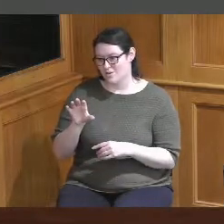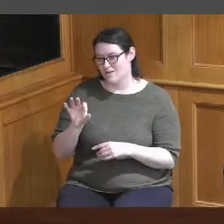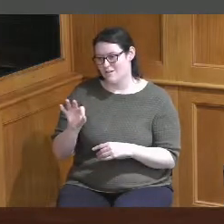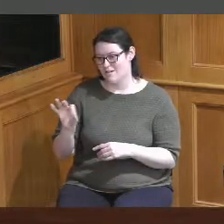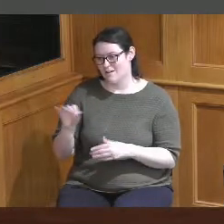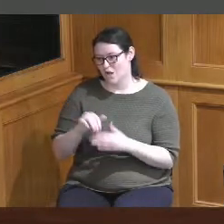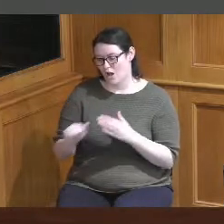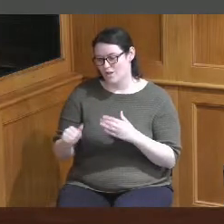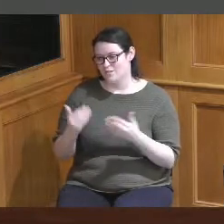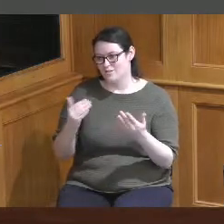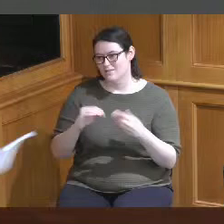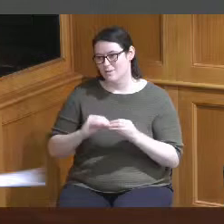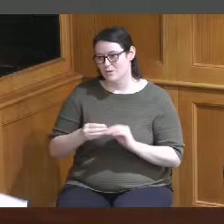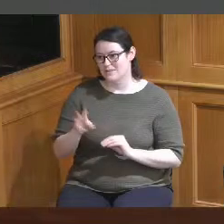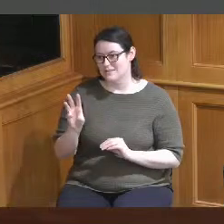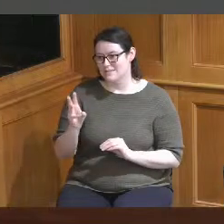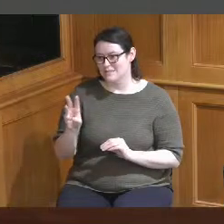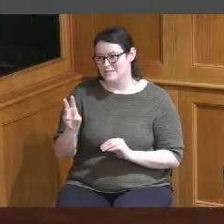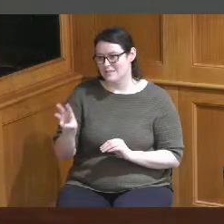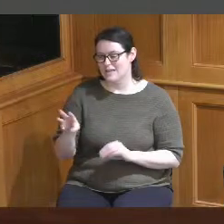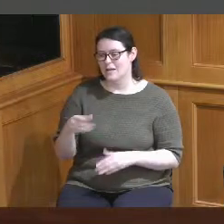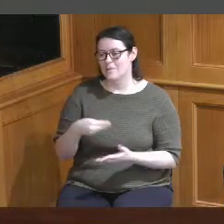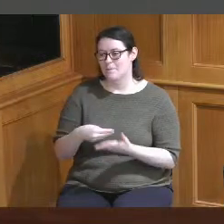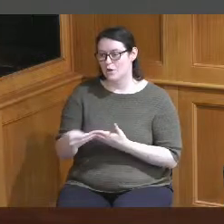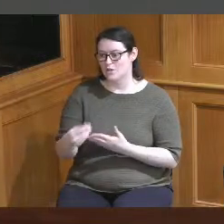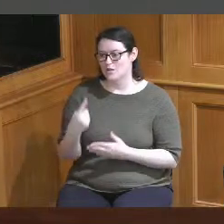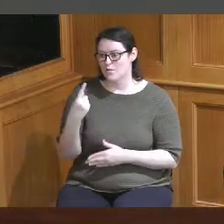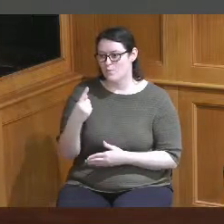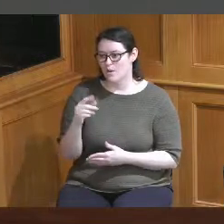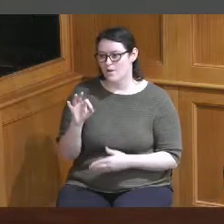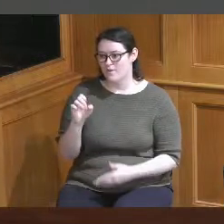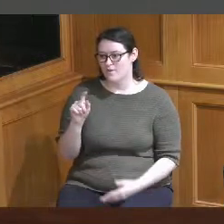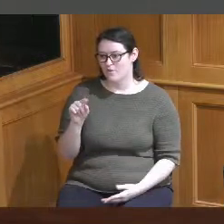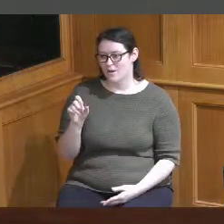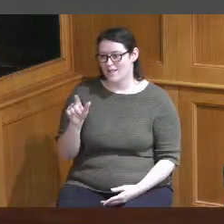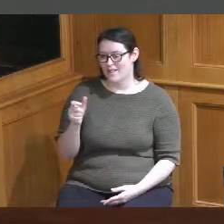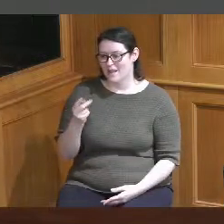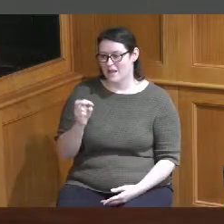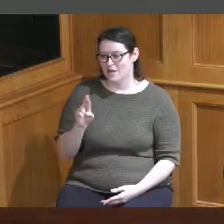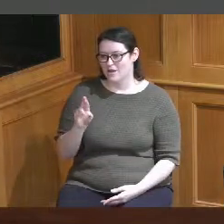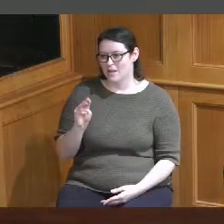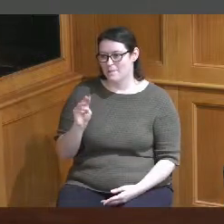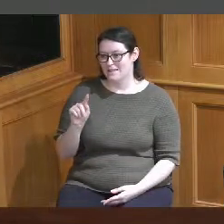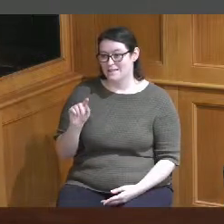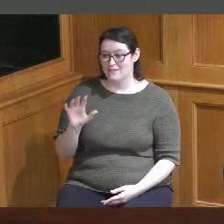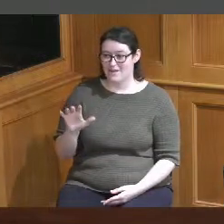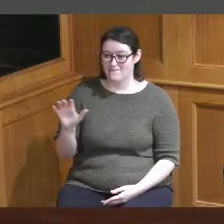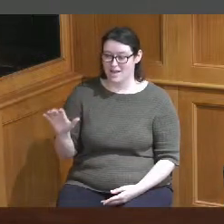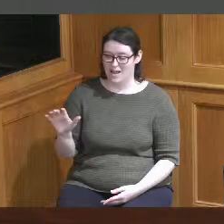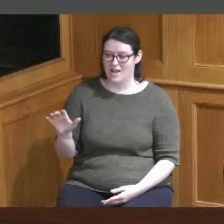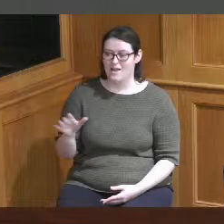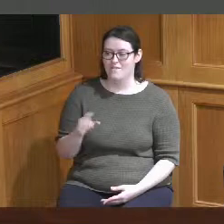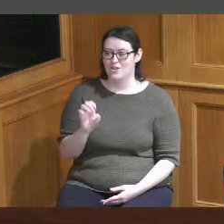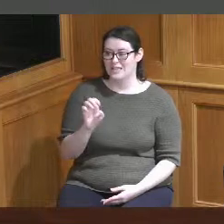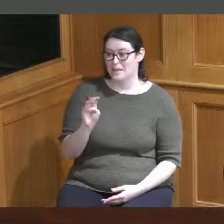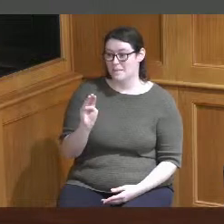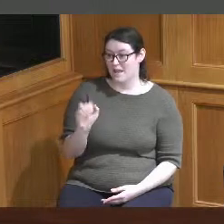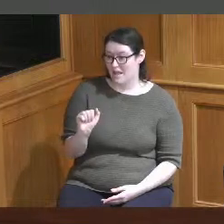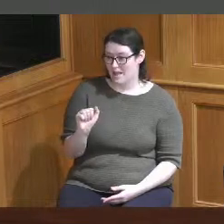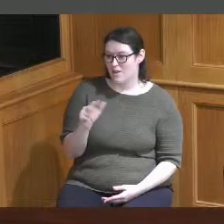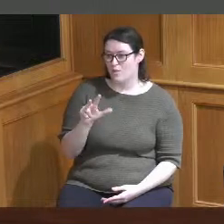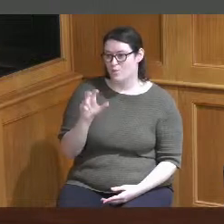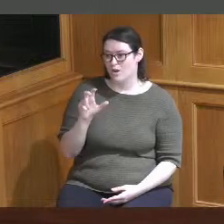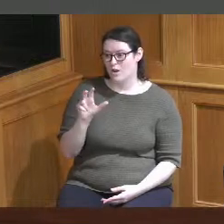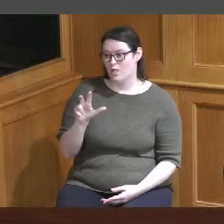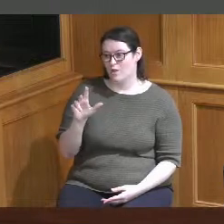$431,699. Item 16 is the purchase of one Freightliner MT55 in EMA at